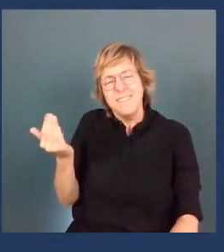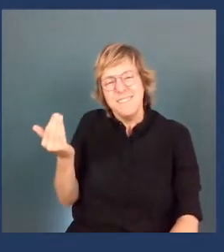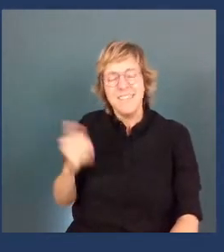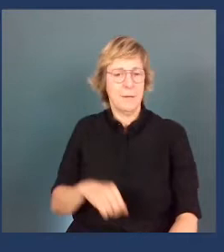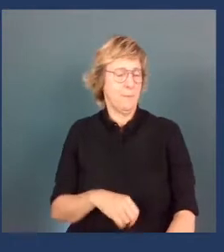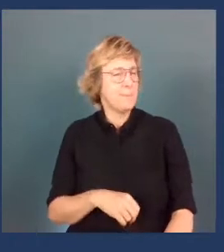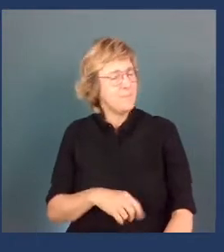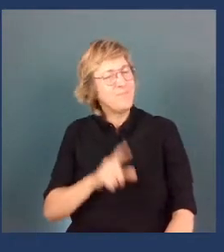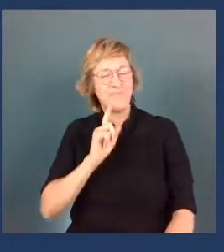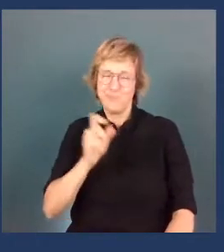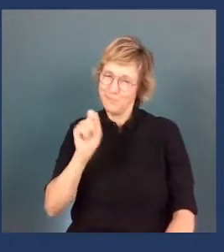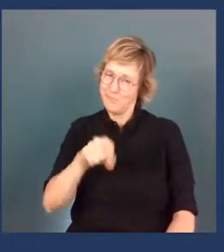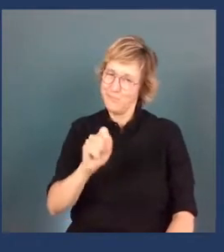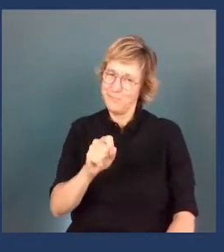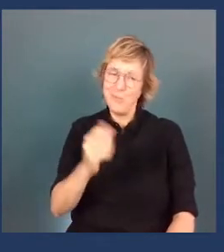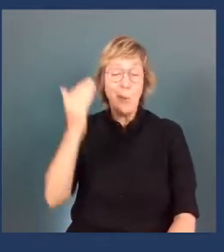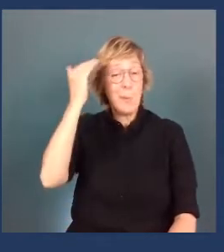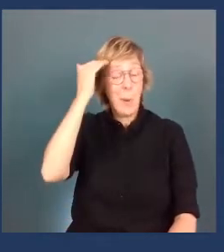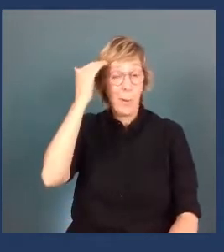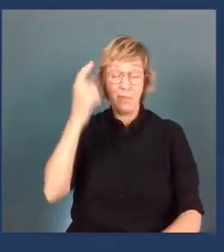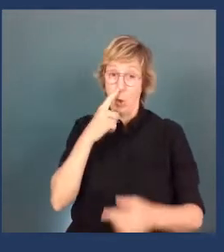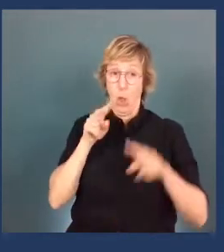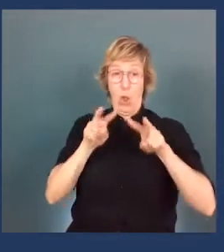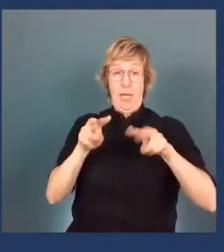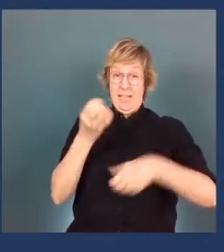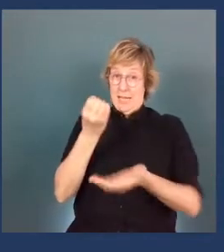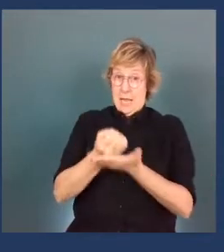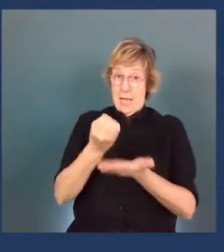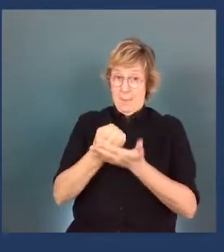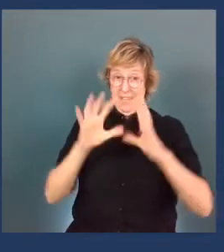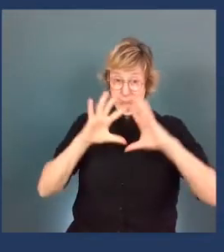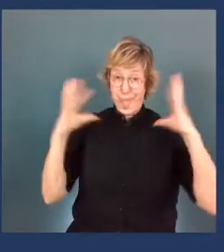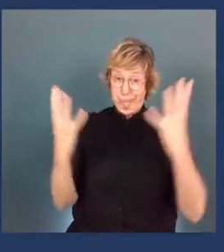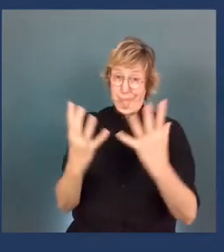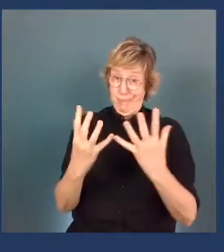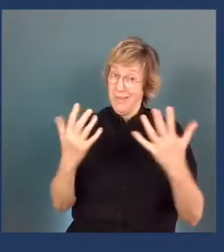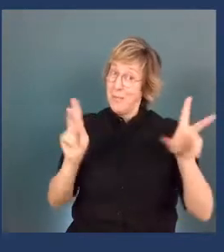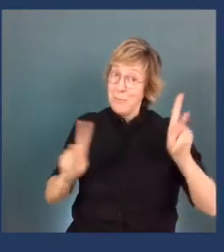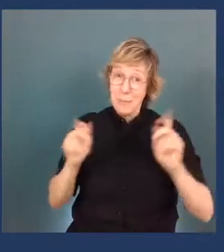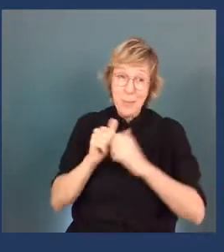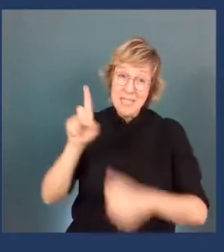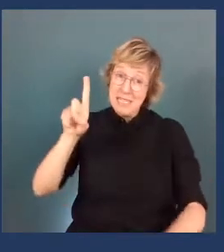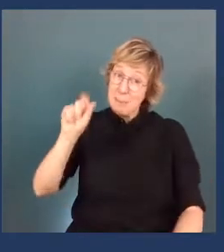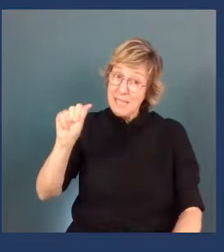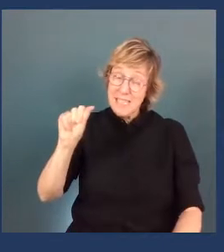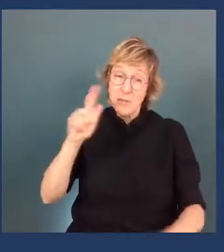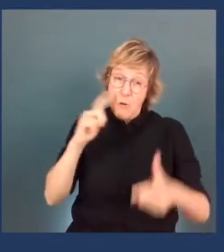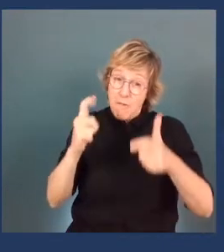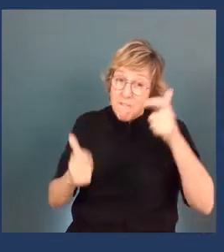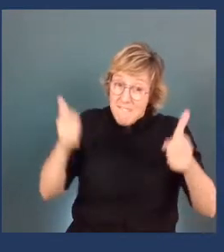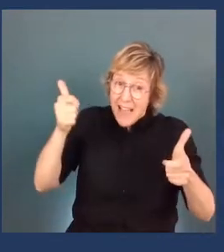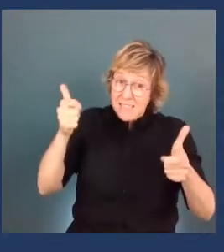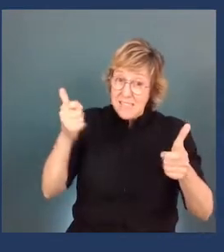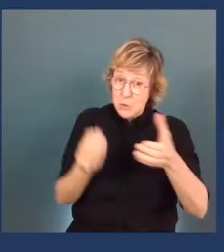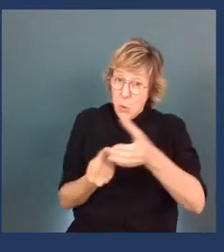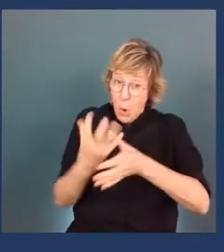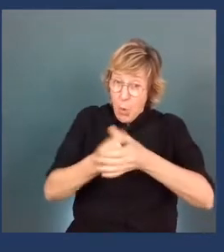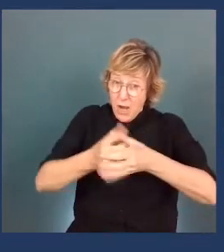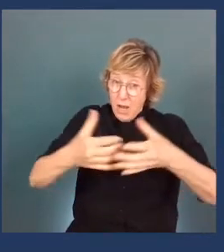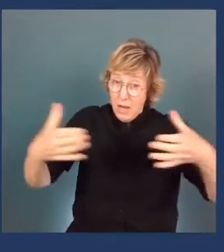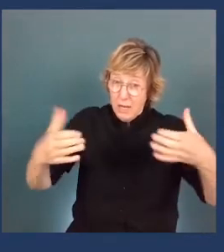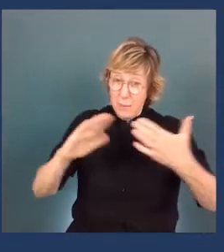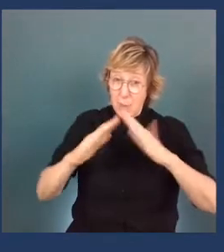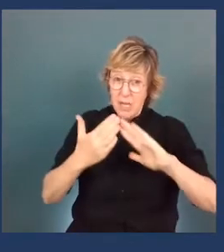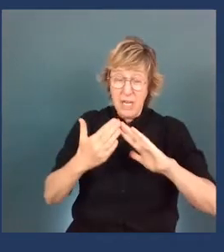than anyone, from a macroeconomic perspective, people with disabilities are the fastest growing community